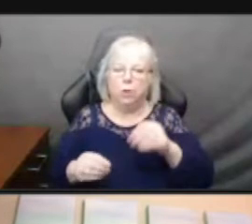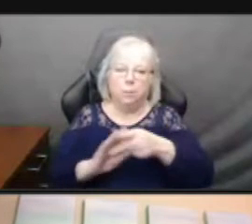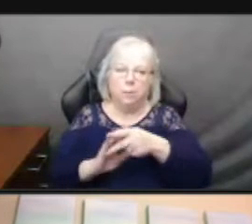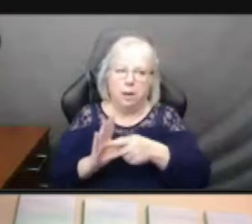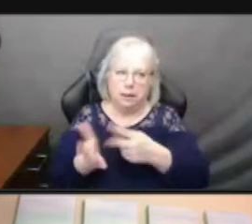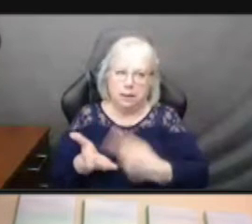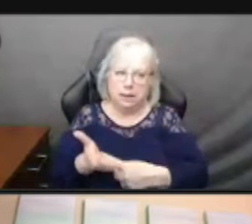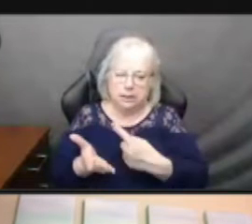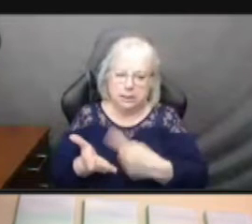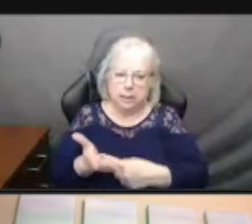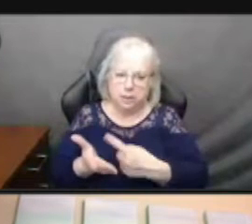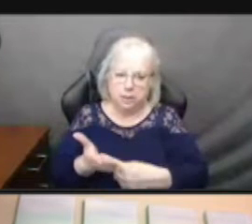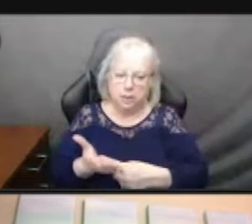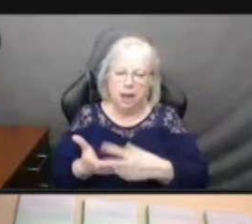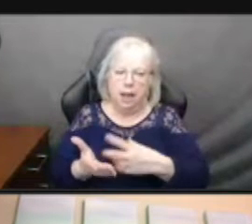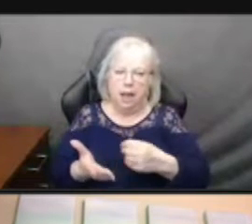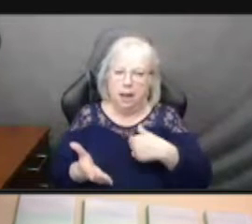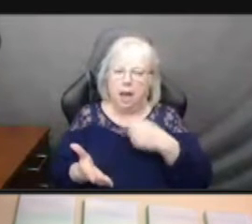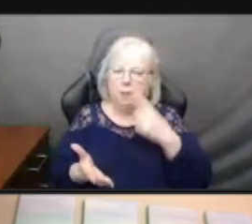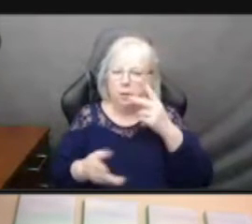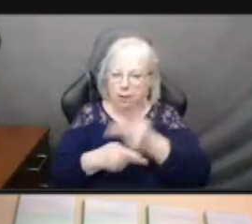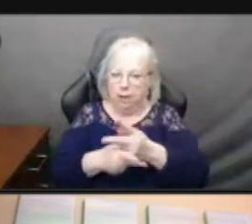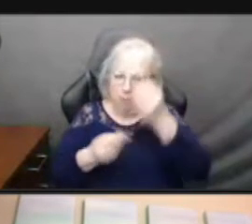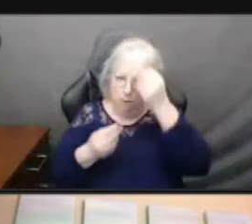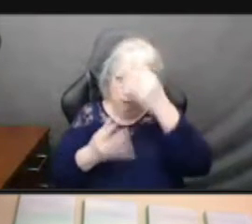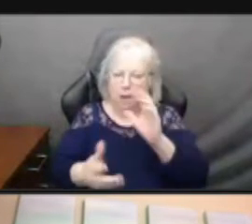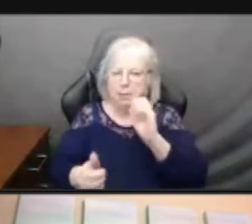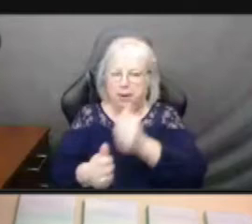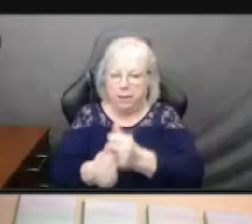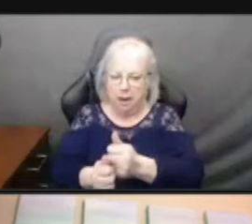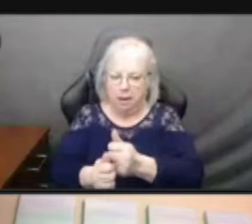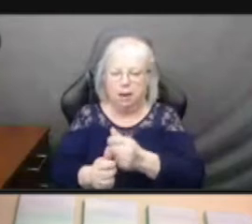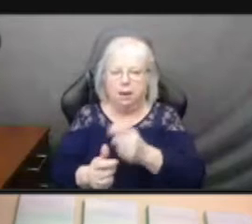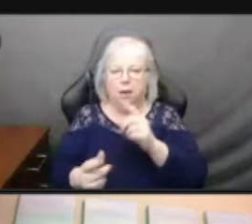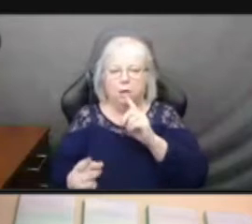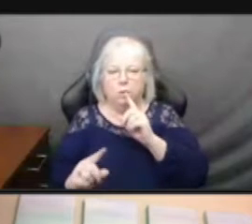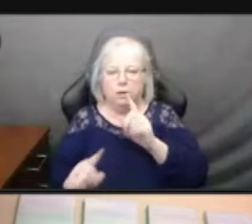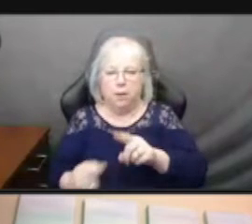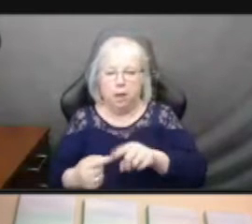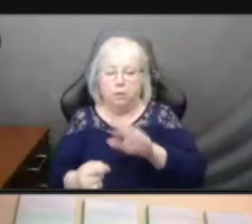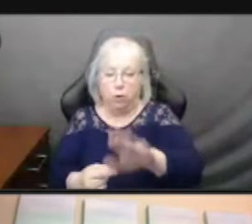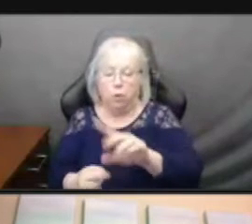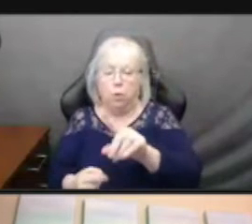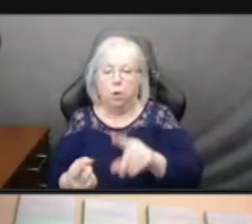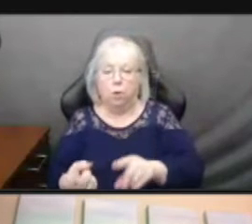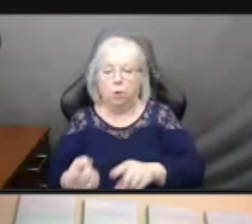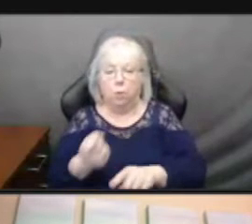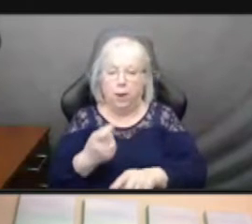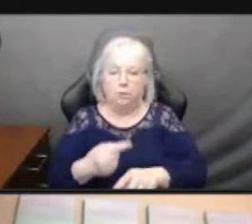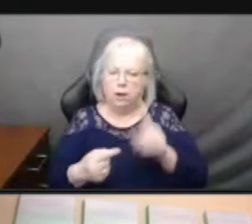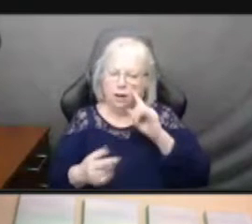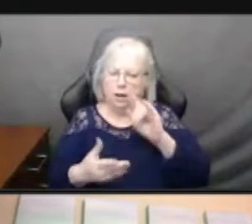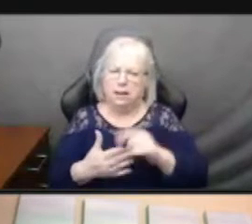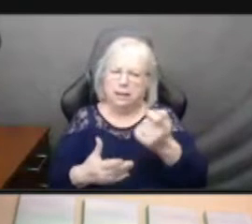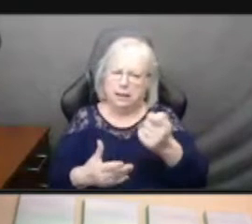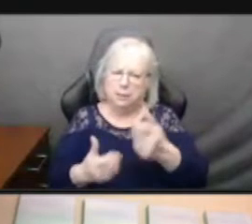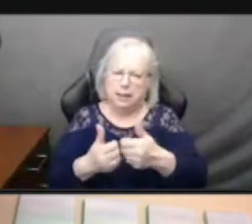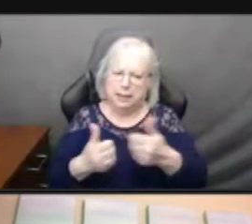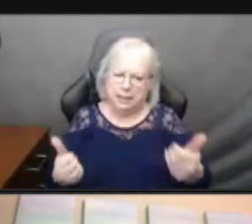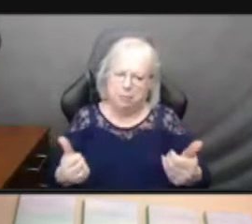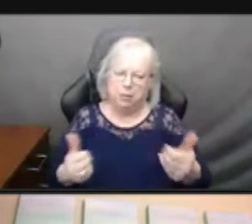discussion, and I'll keep you updated on that in response to your particular question. I do think that's a little bit separate